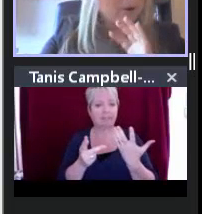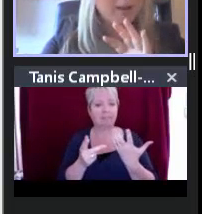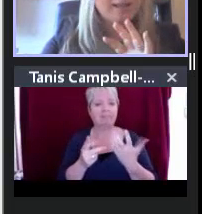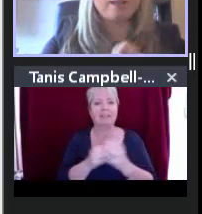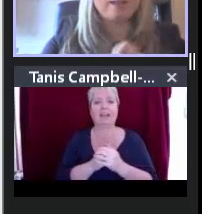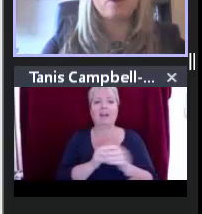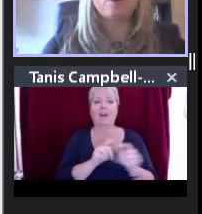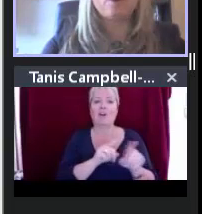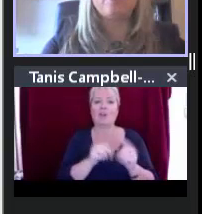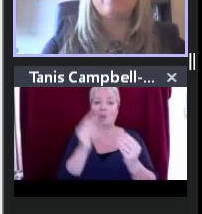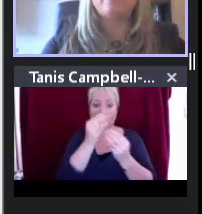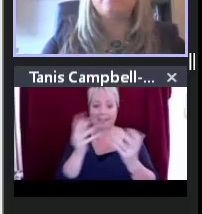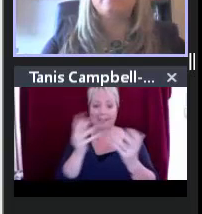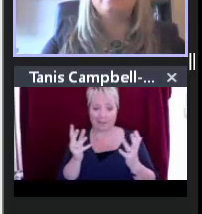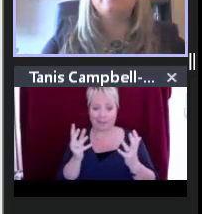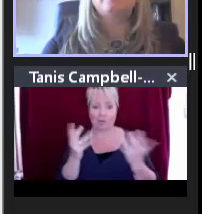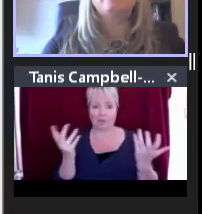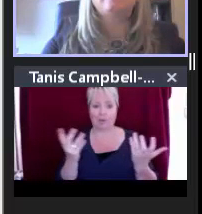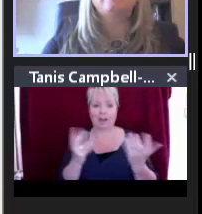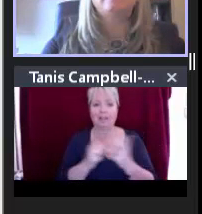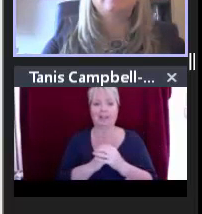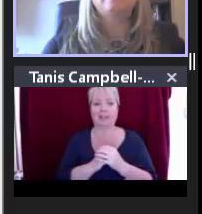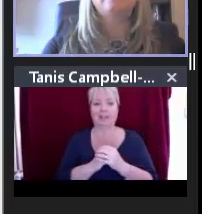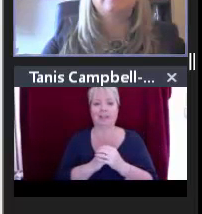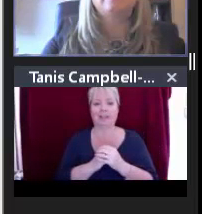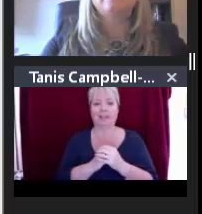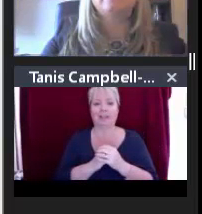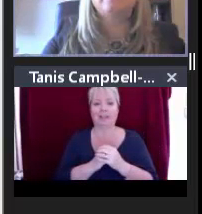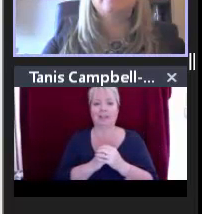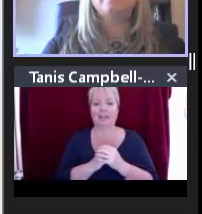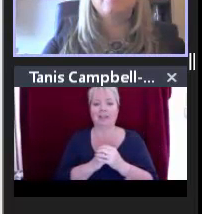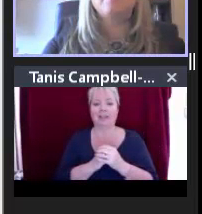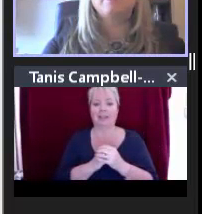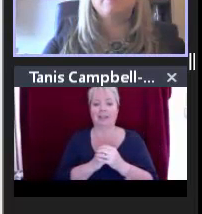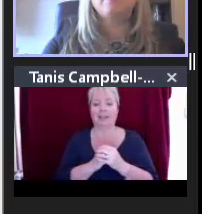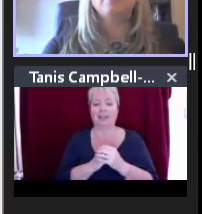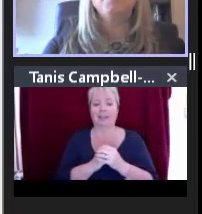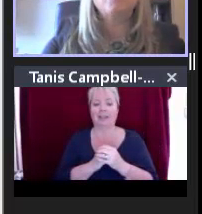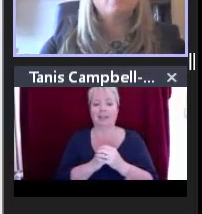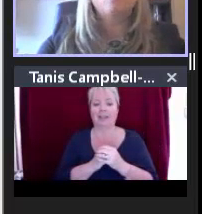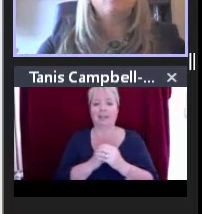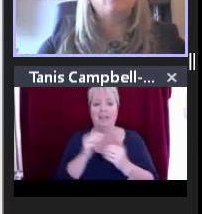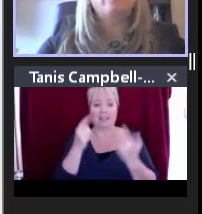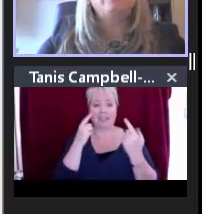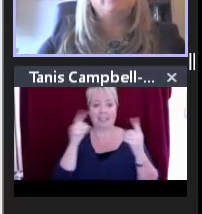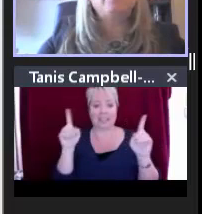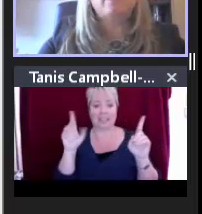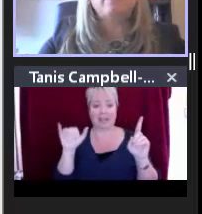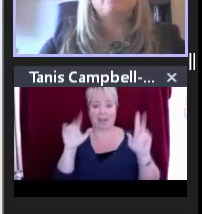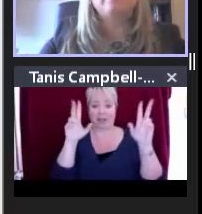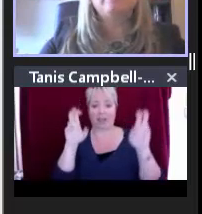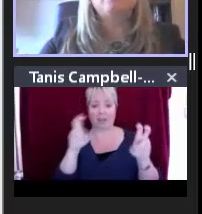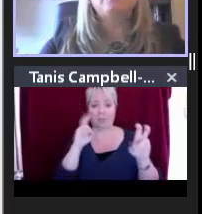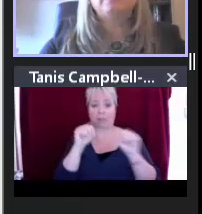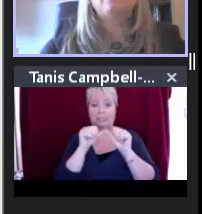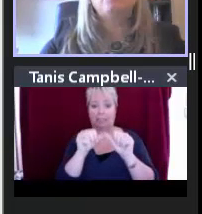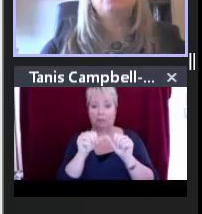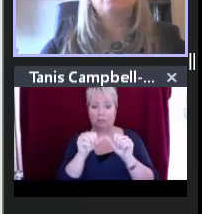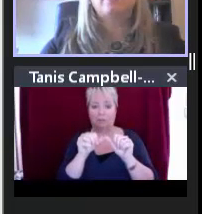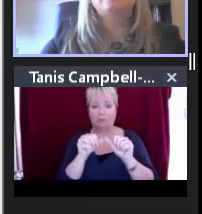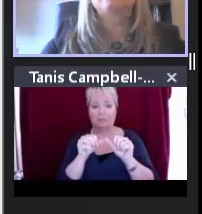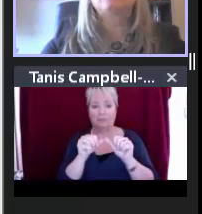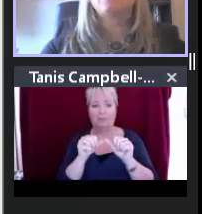know that we're not letting go of the idea of success. In the coming year, we're going to be running a really